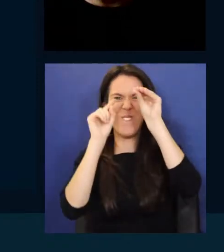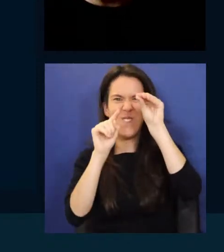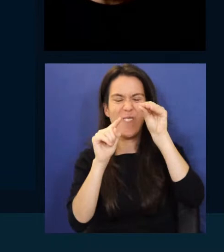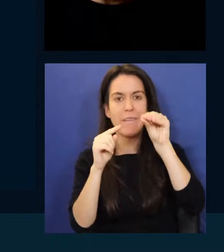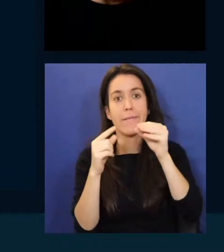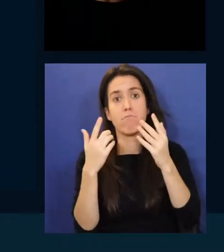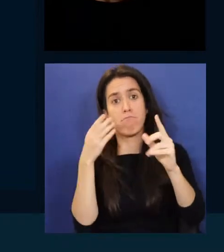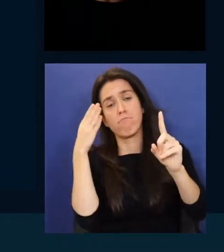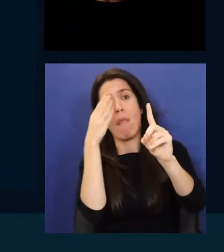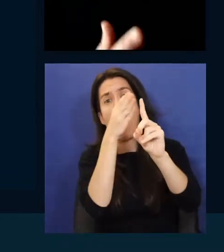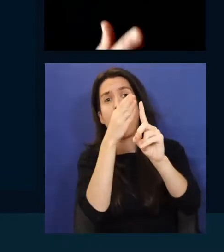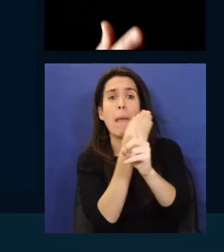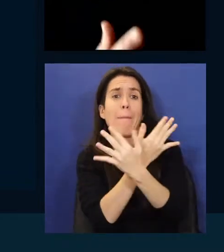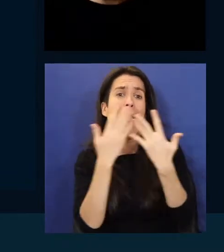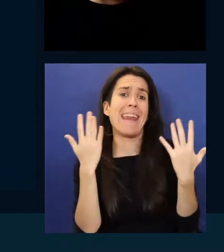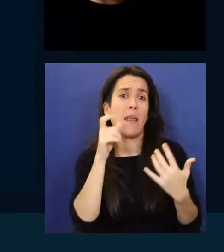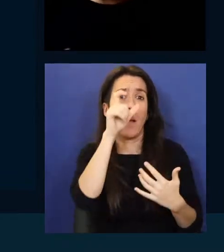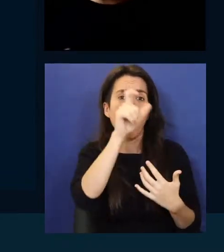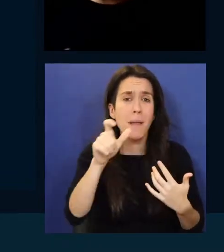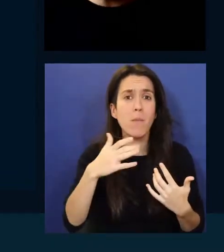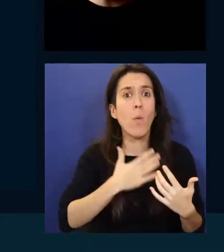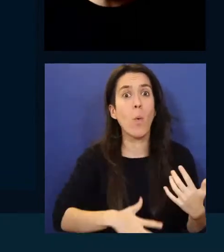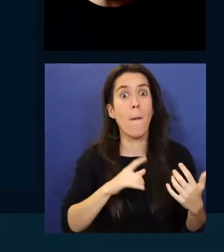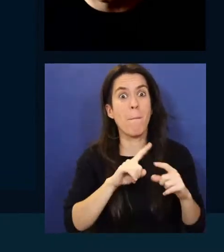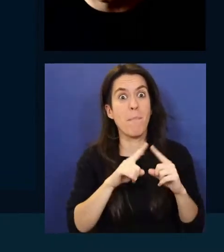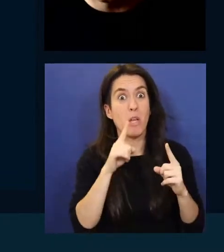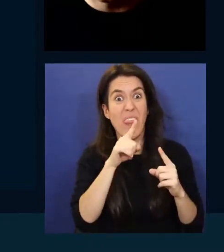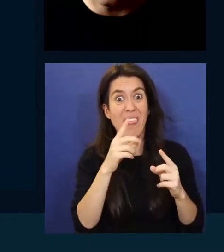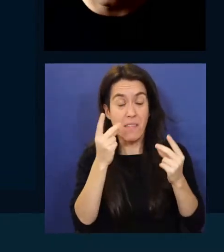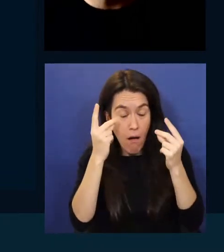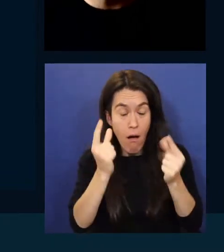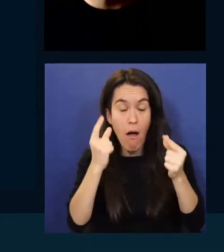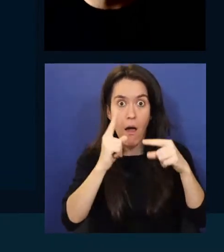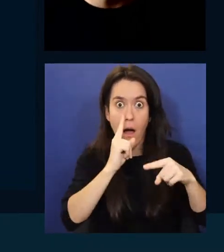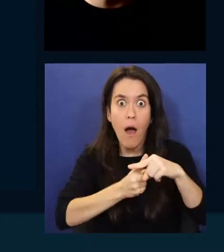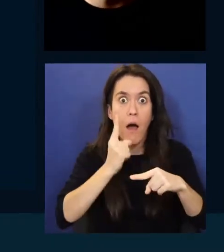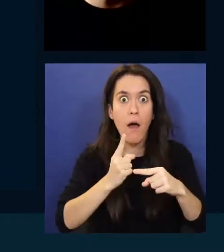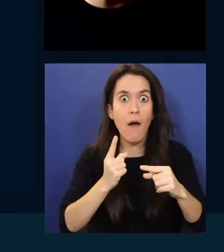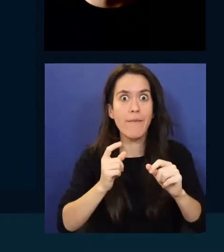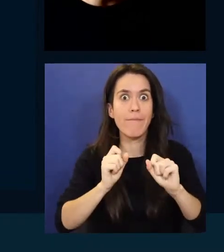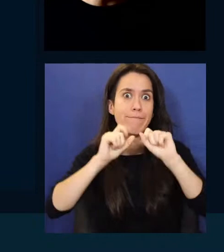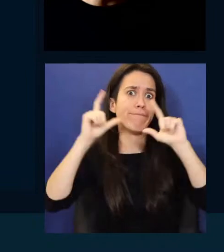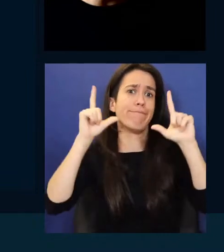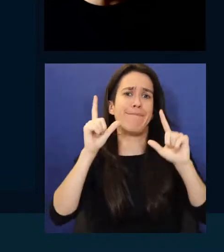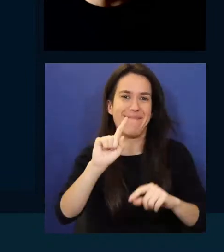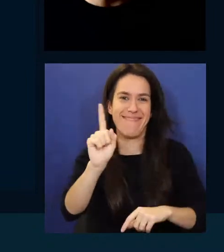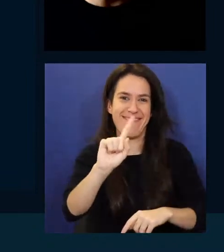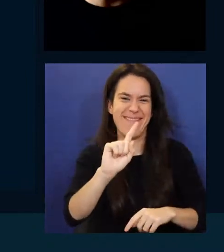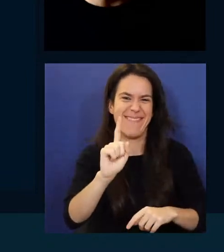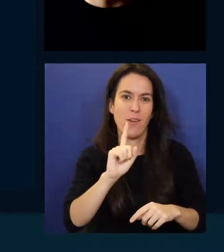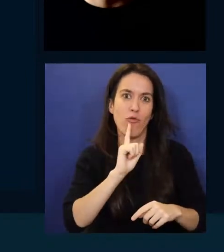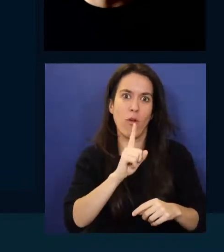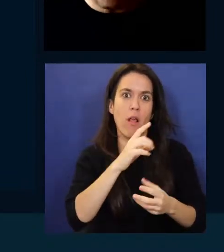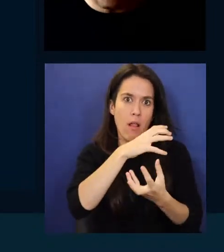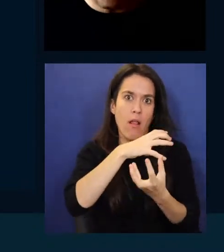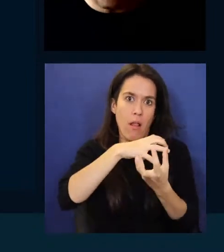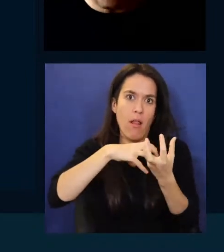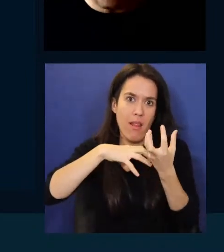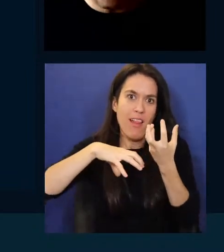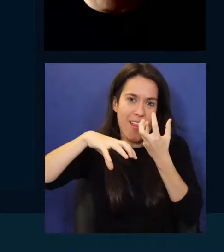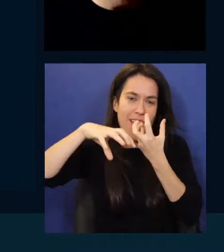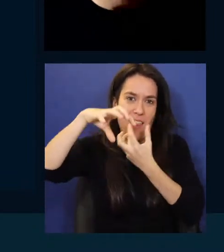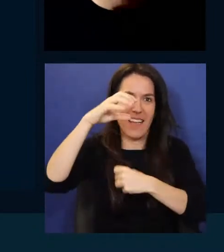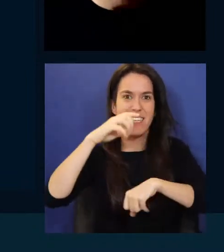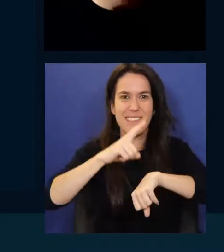for most of the customers, the journey is not going to happen overnight, right? So it's actually interesting to see, we started off with Azure Stack, and now what